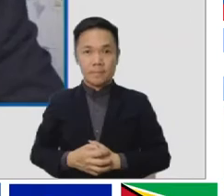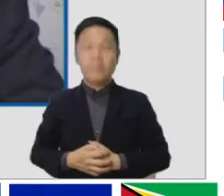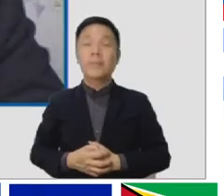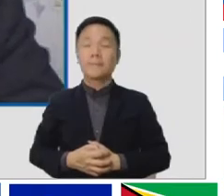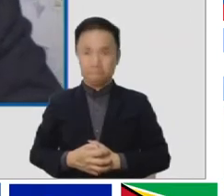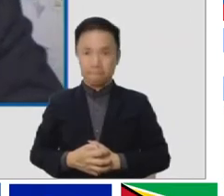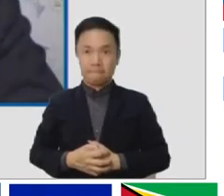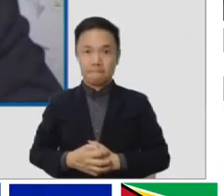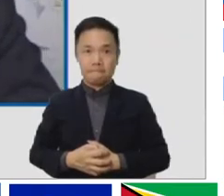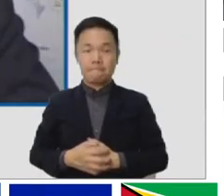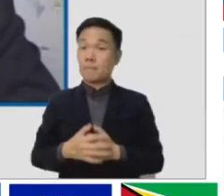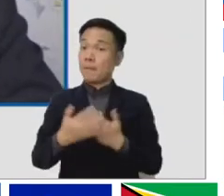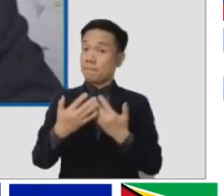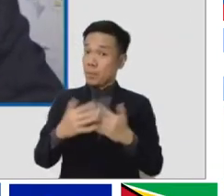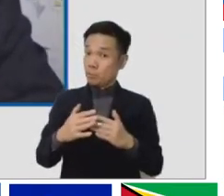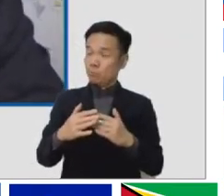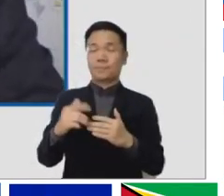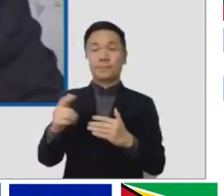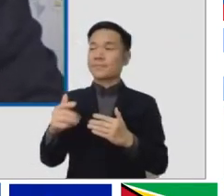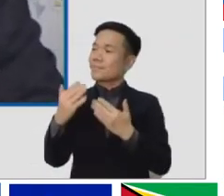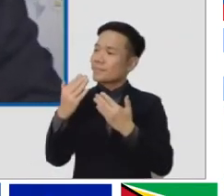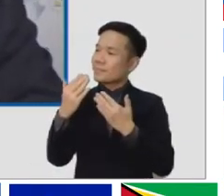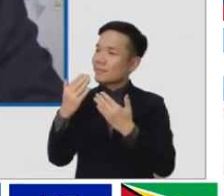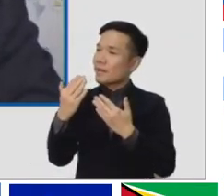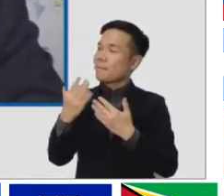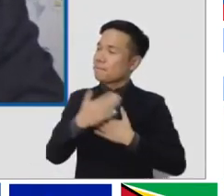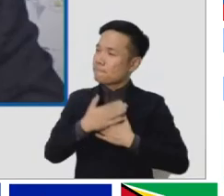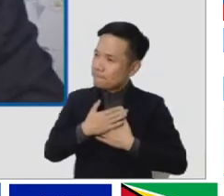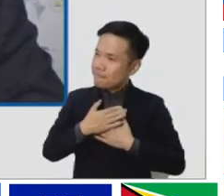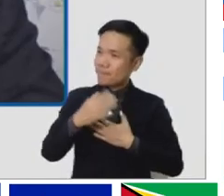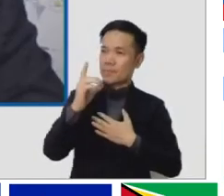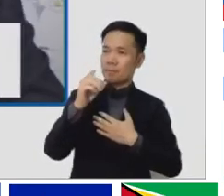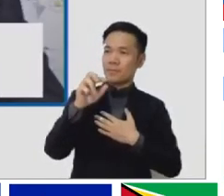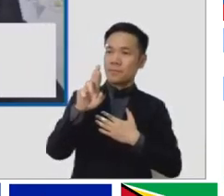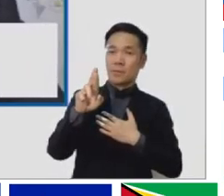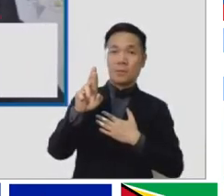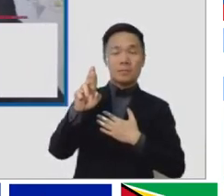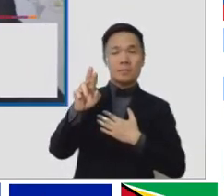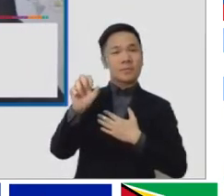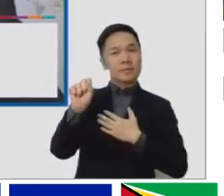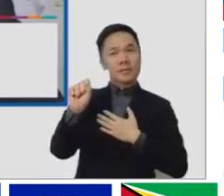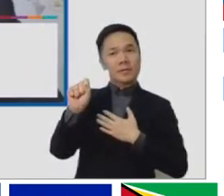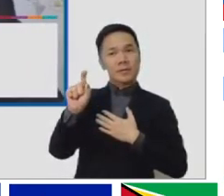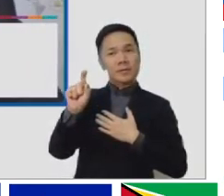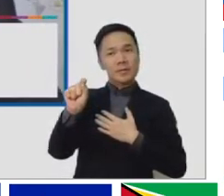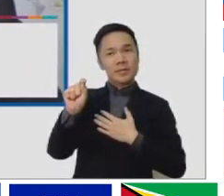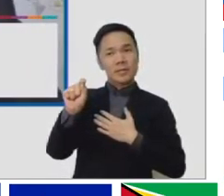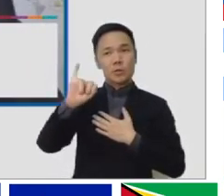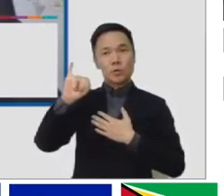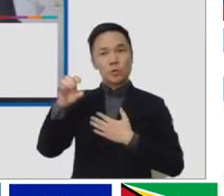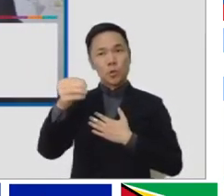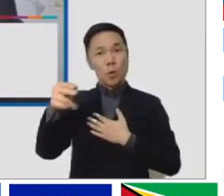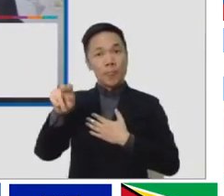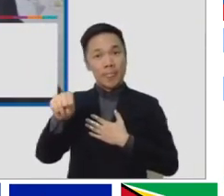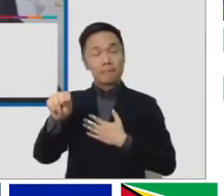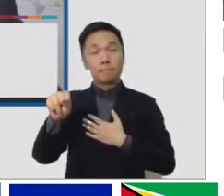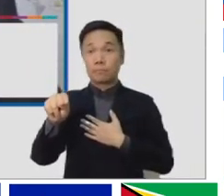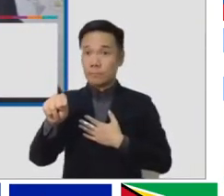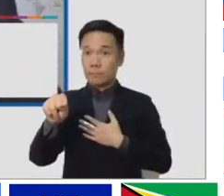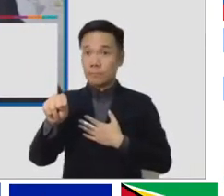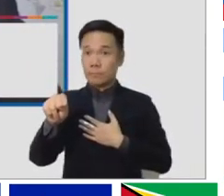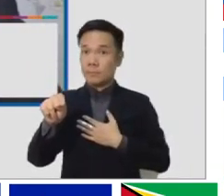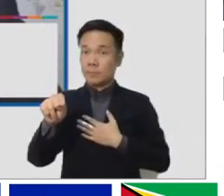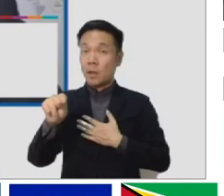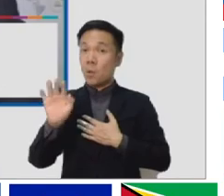Thank you very much, Dr. St. John. Very interesting set of experiences from